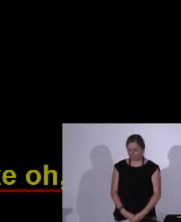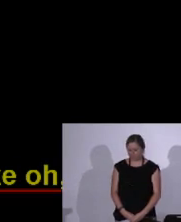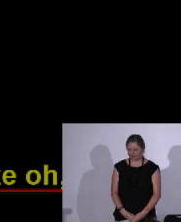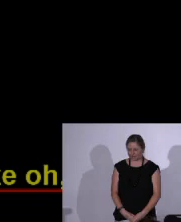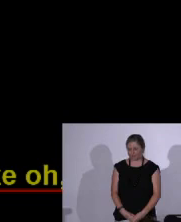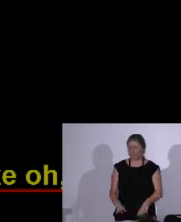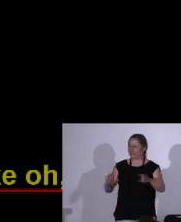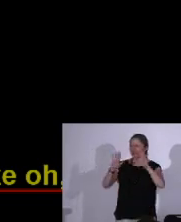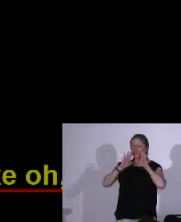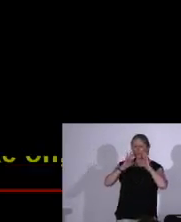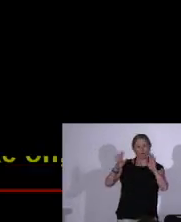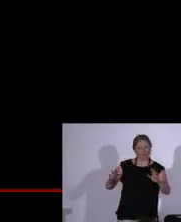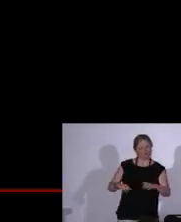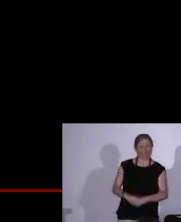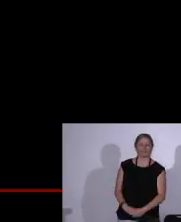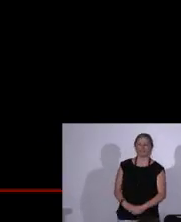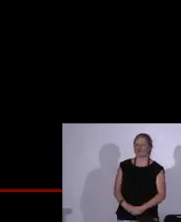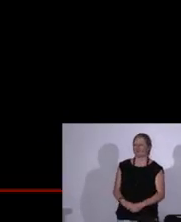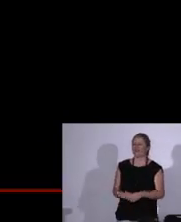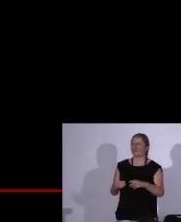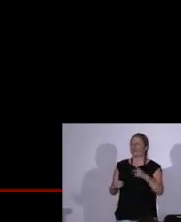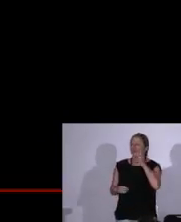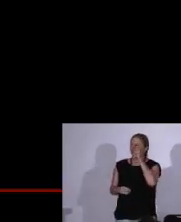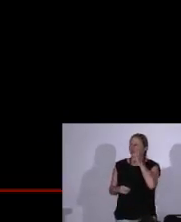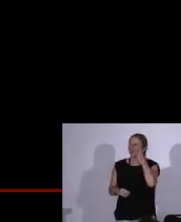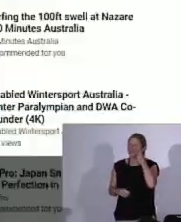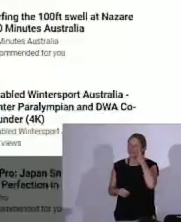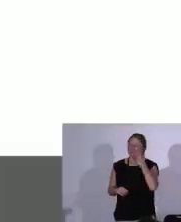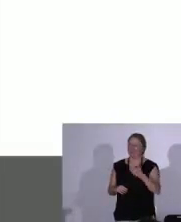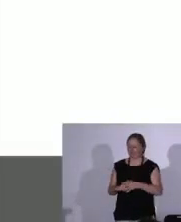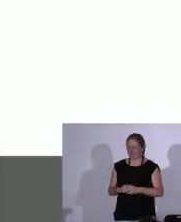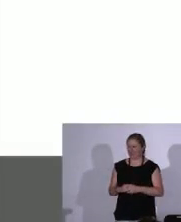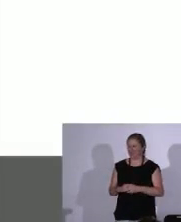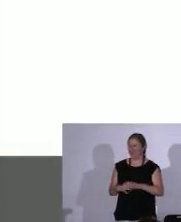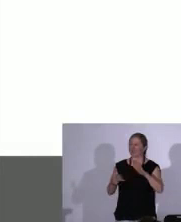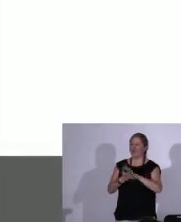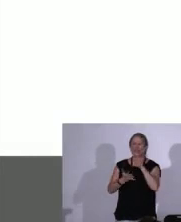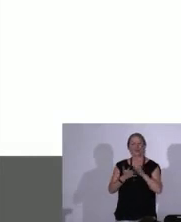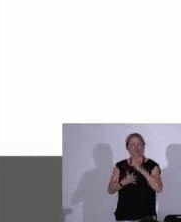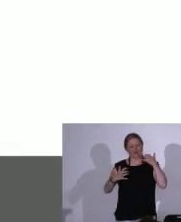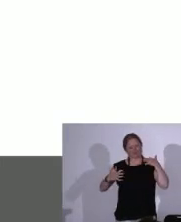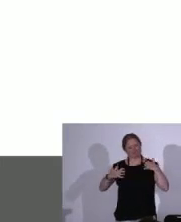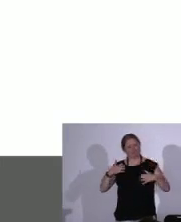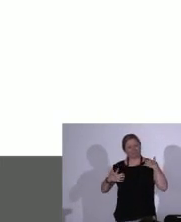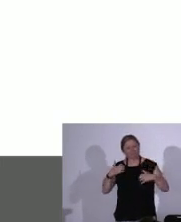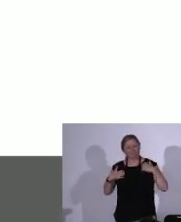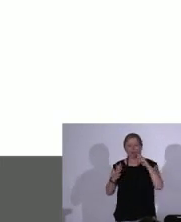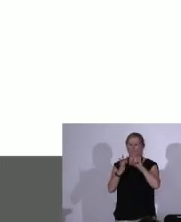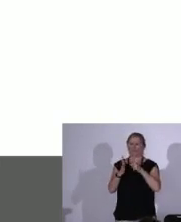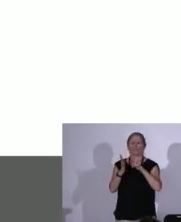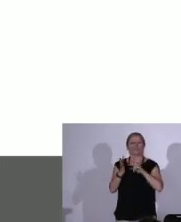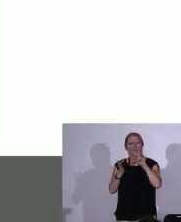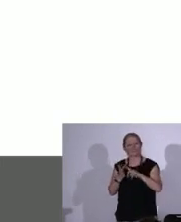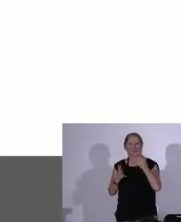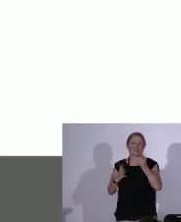Pretty awesome. So you can easily tell the joy and excitement that that Jane